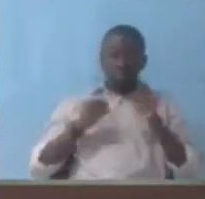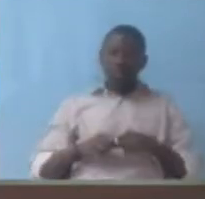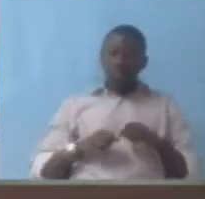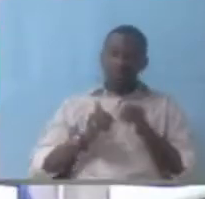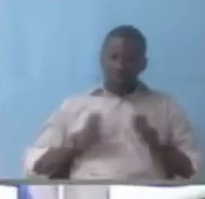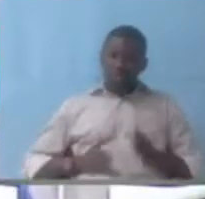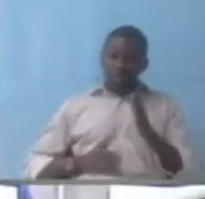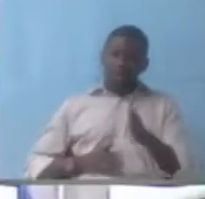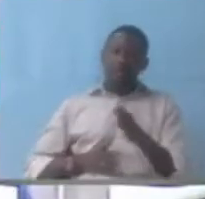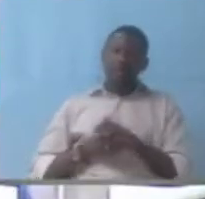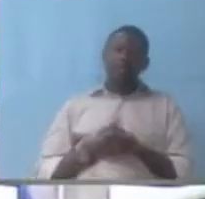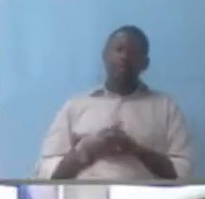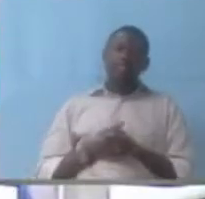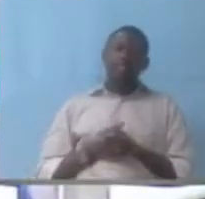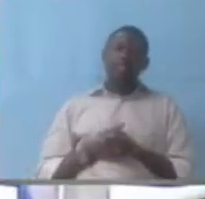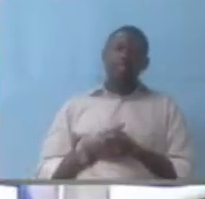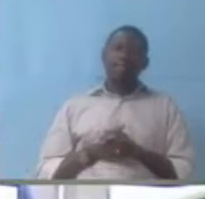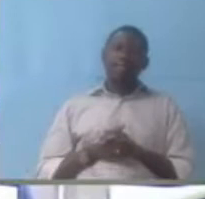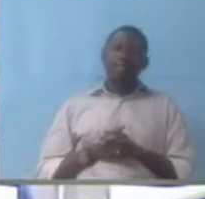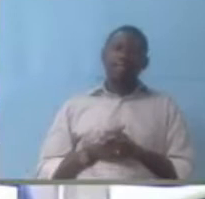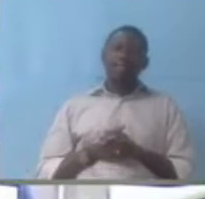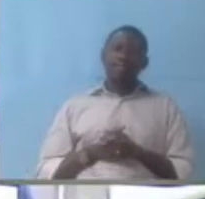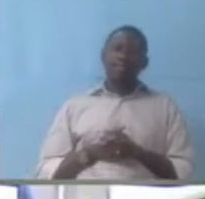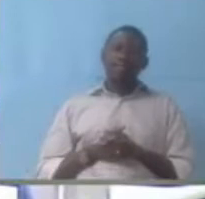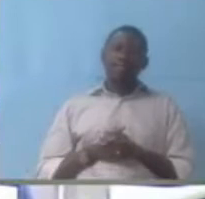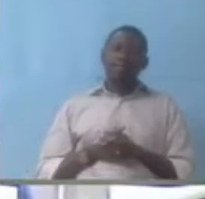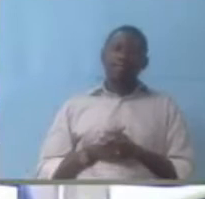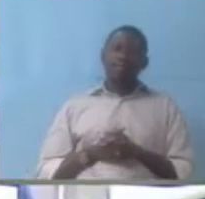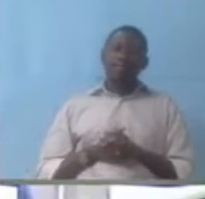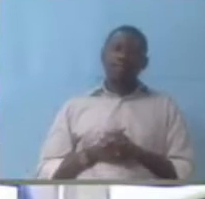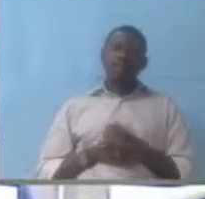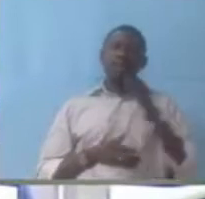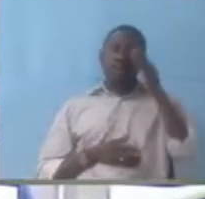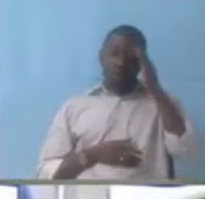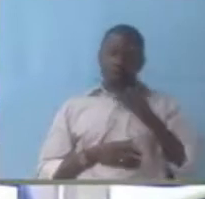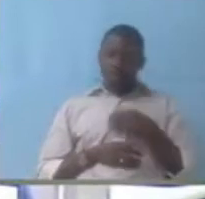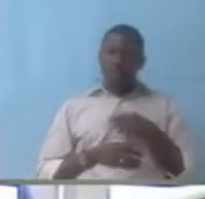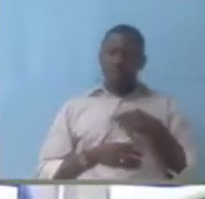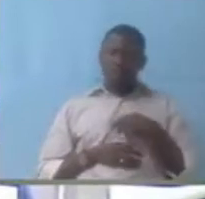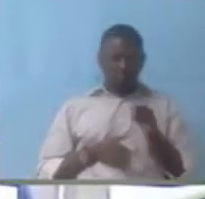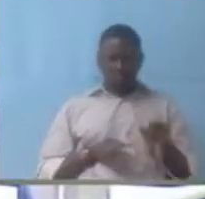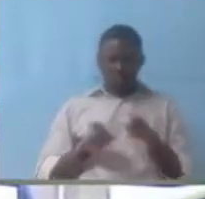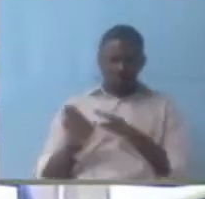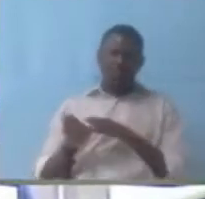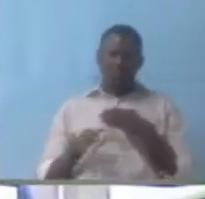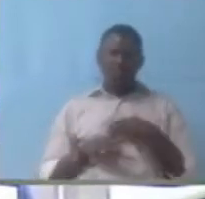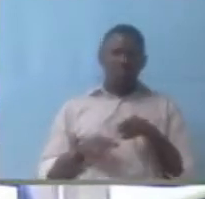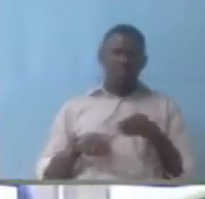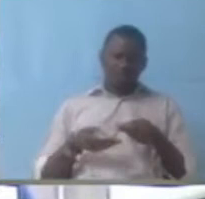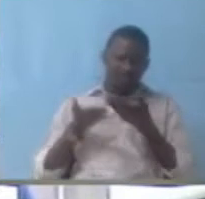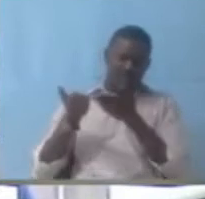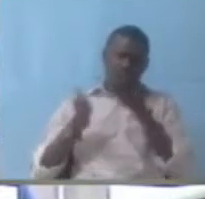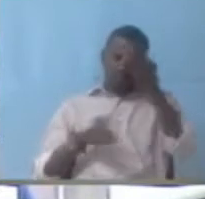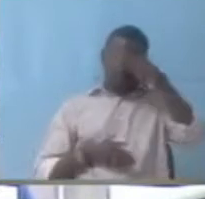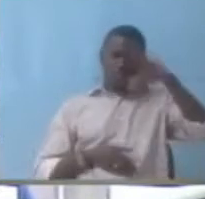rights. Thank you very much. Perhaps we can move on, and I will allow the Commission to decide on that point. Baraka,